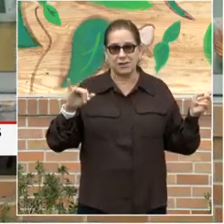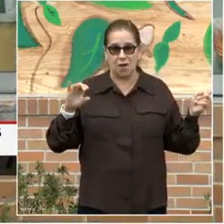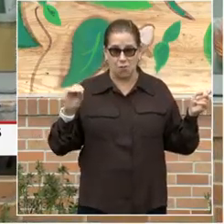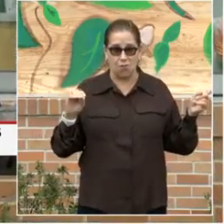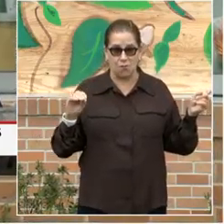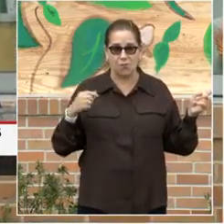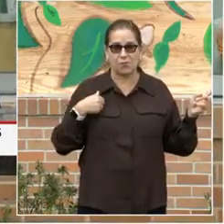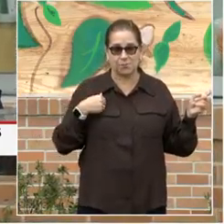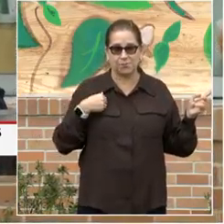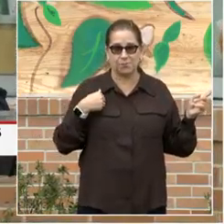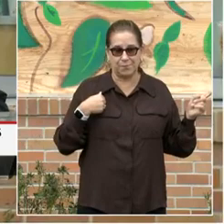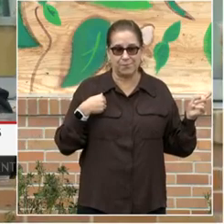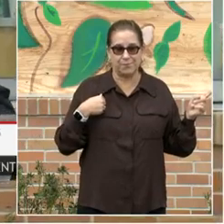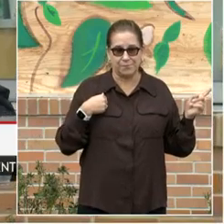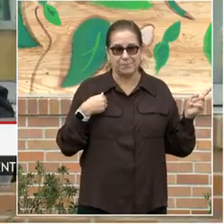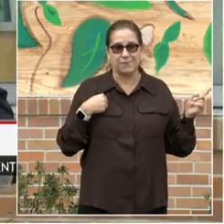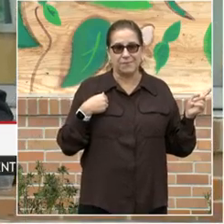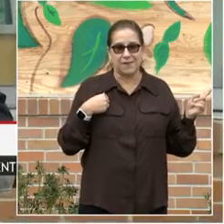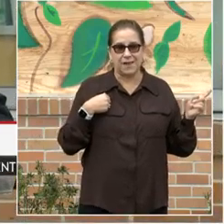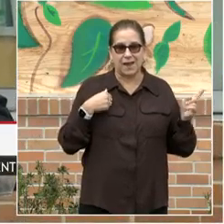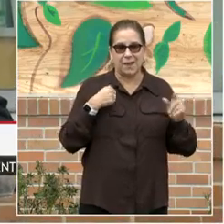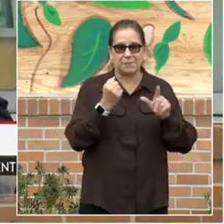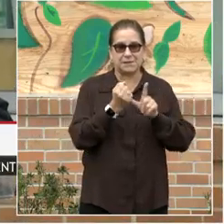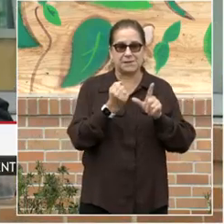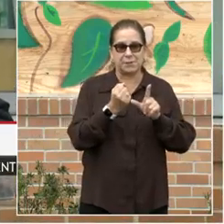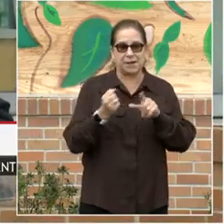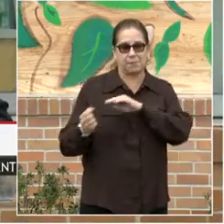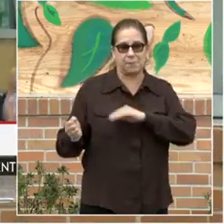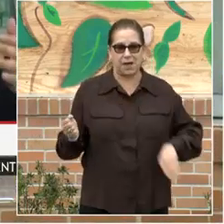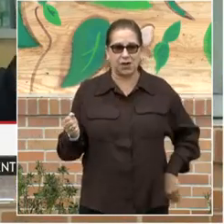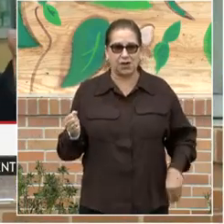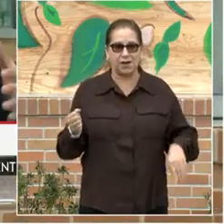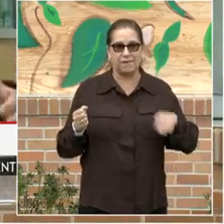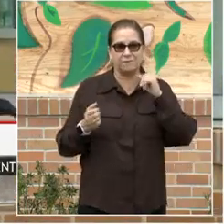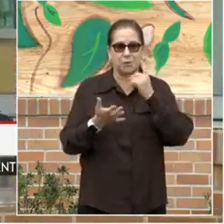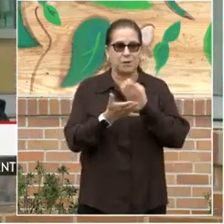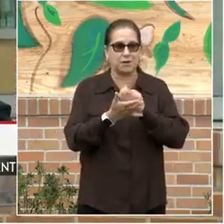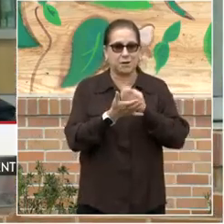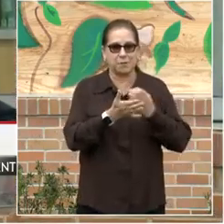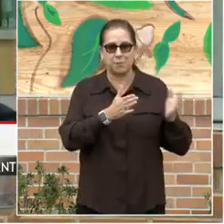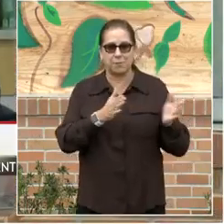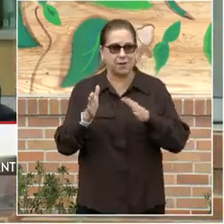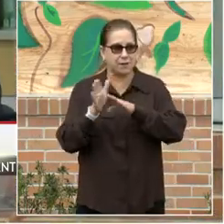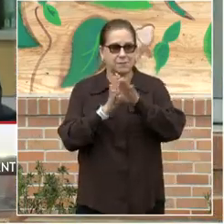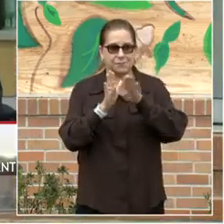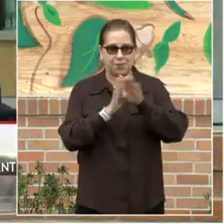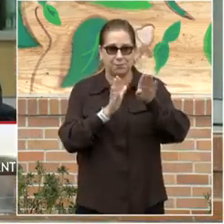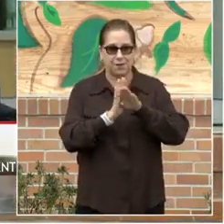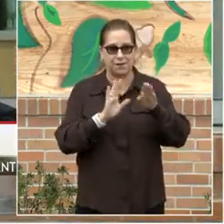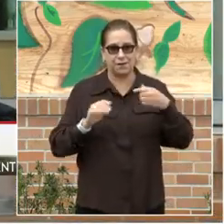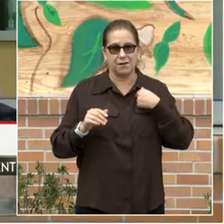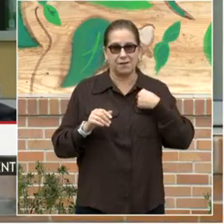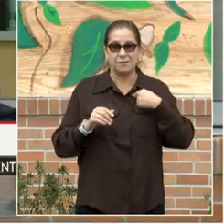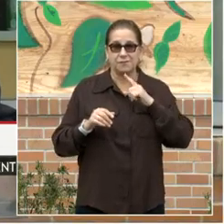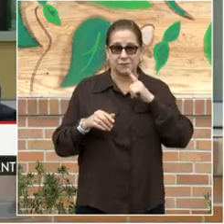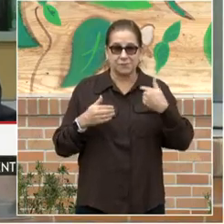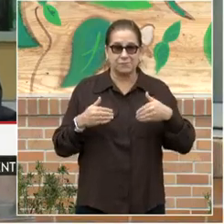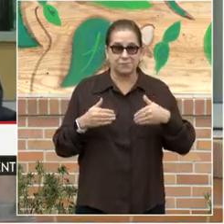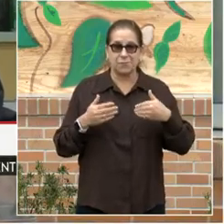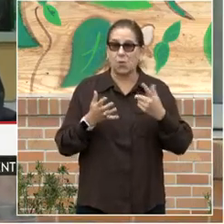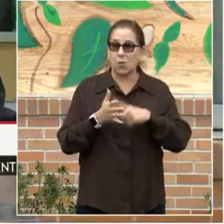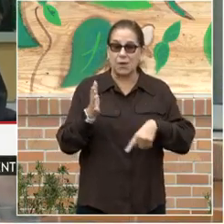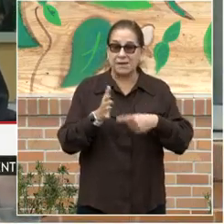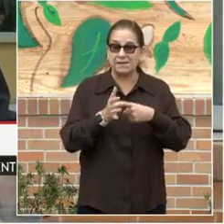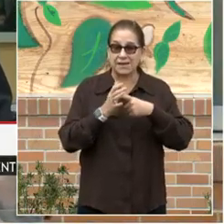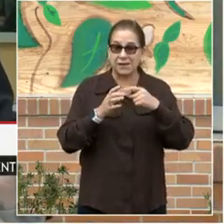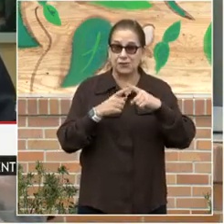and Economic Development. When Mayor Bowser talked about what it took to deliver this store, it took a lot. So I want everybody to